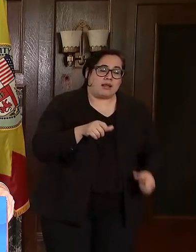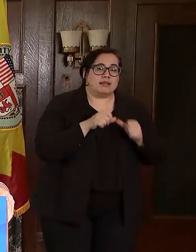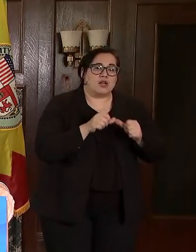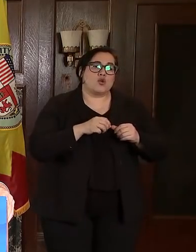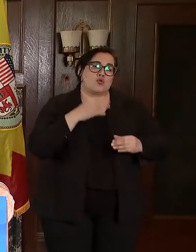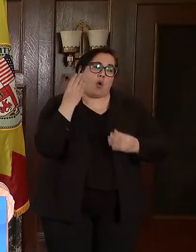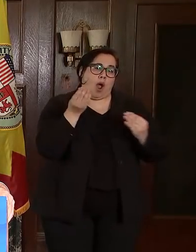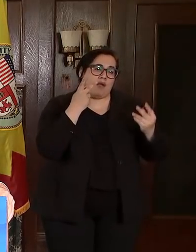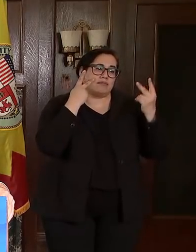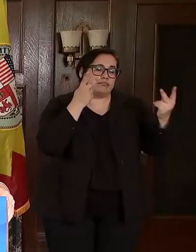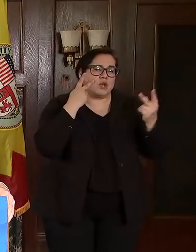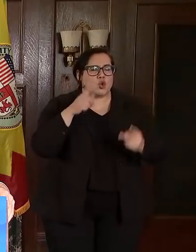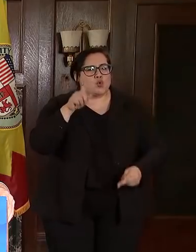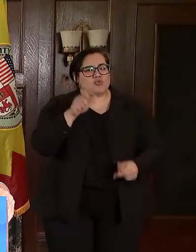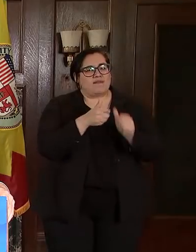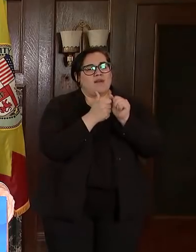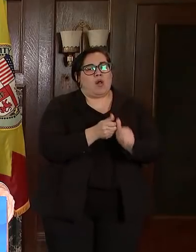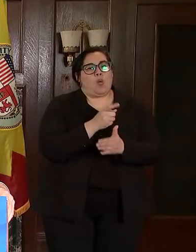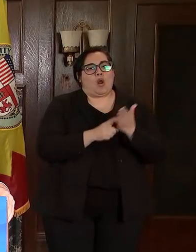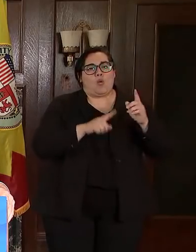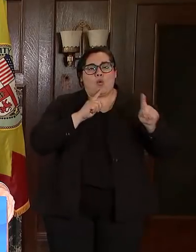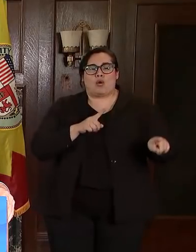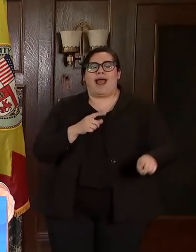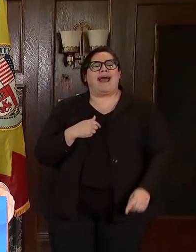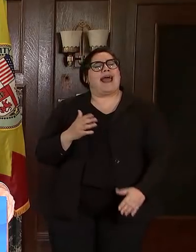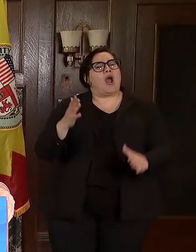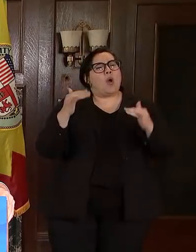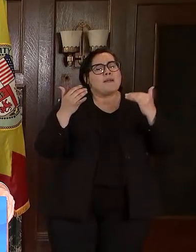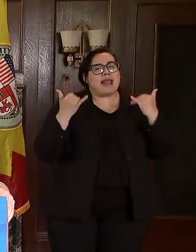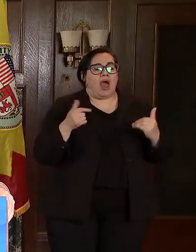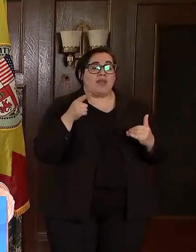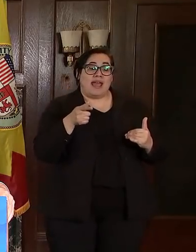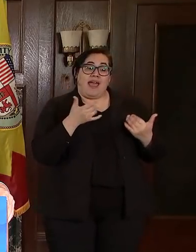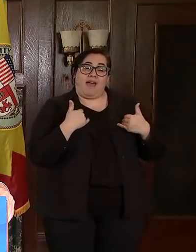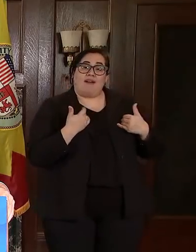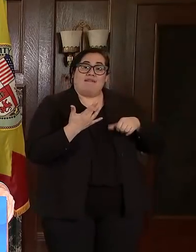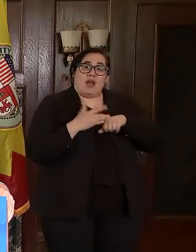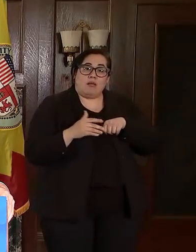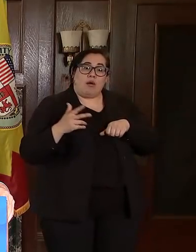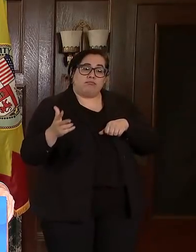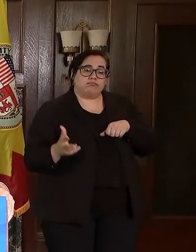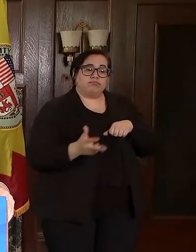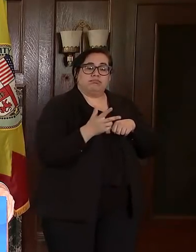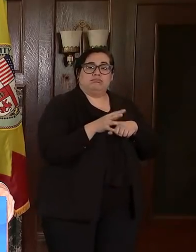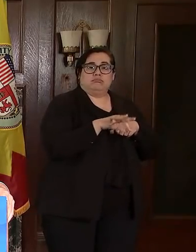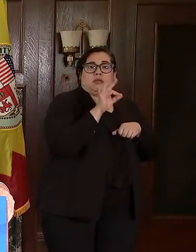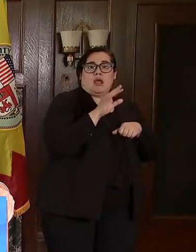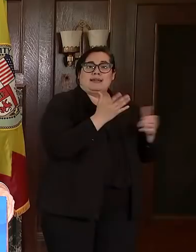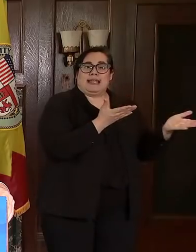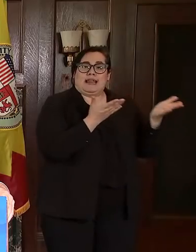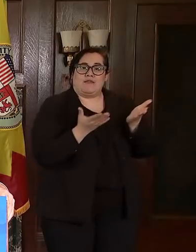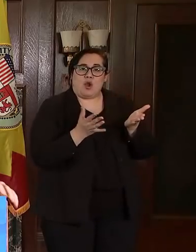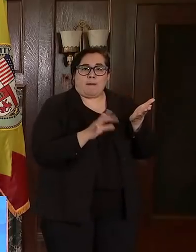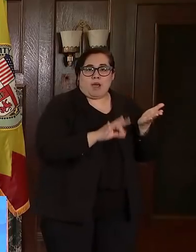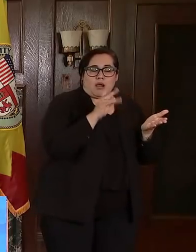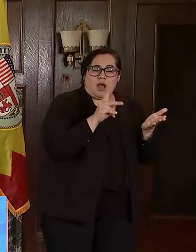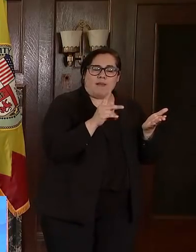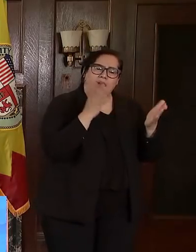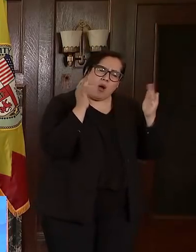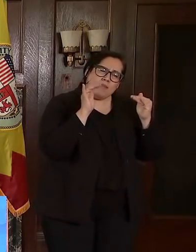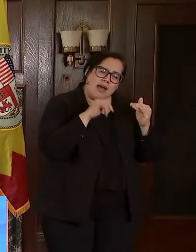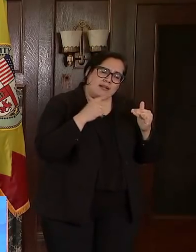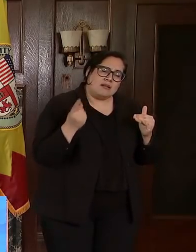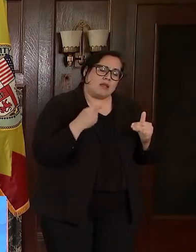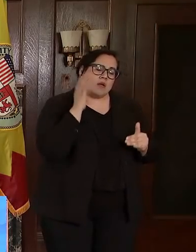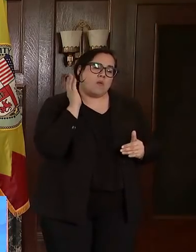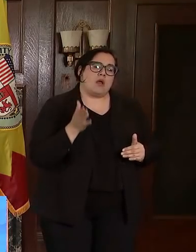to go out there. You should adhere to what the orders do, and I hope now that there's curbside delivery and pickup, that is